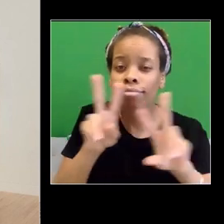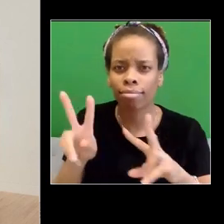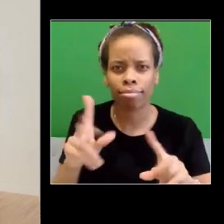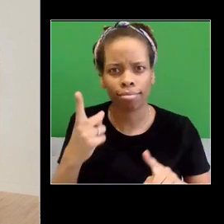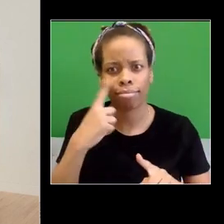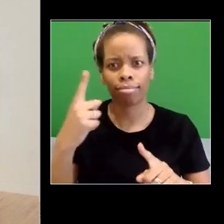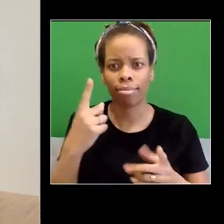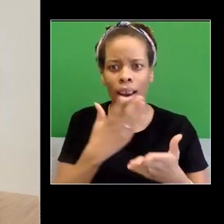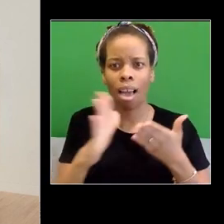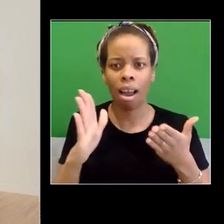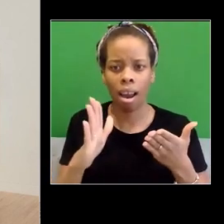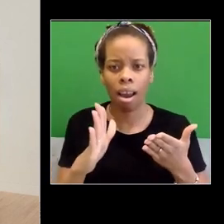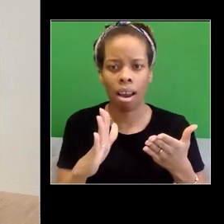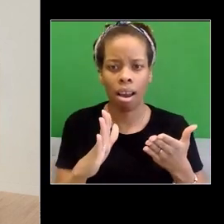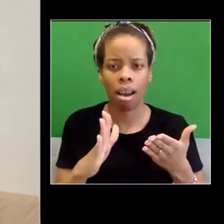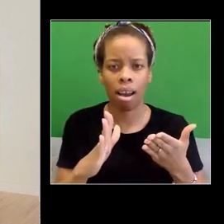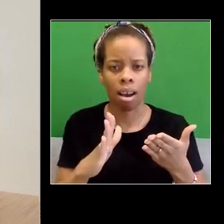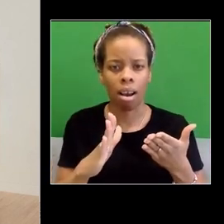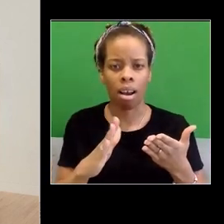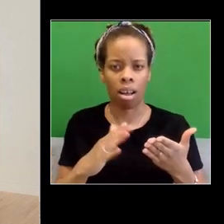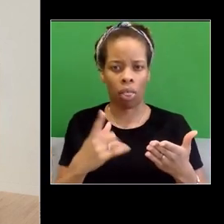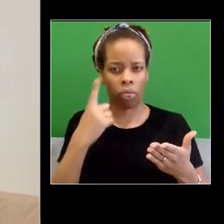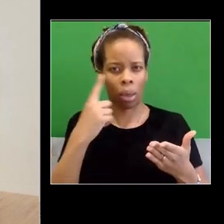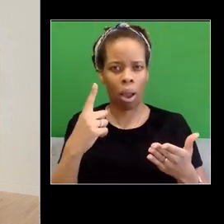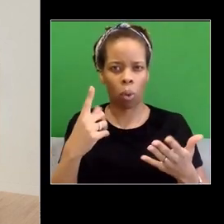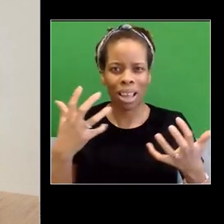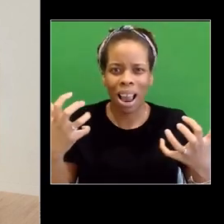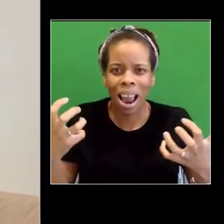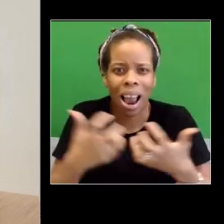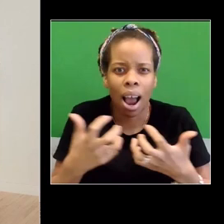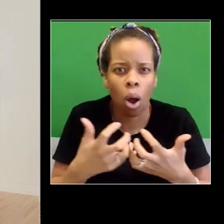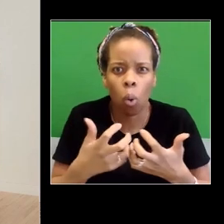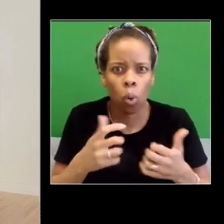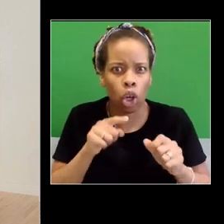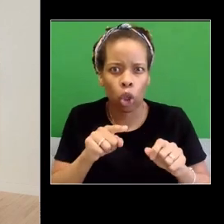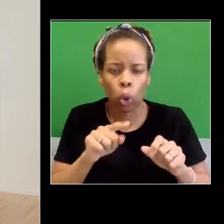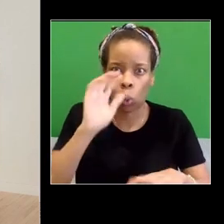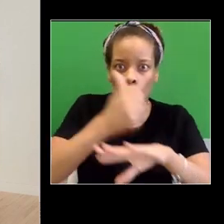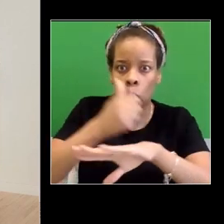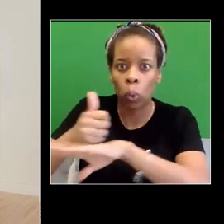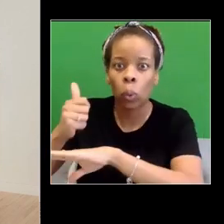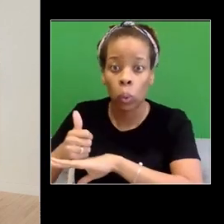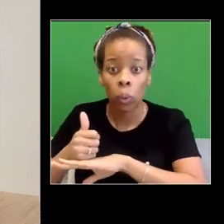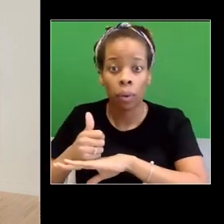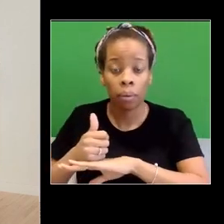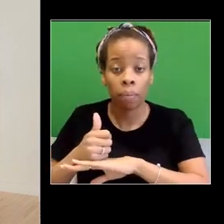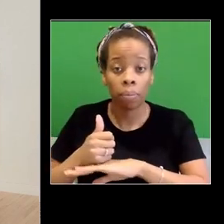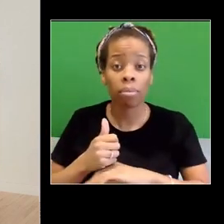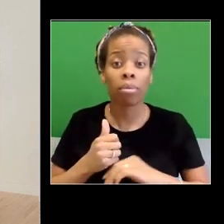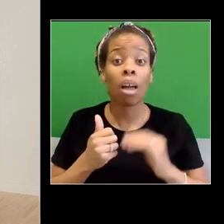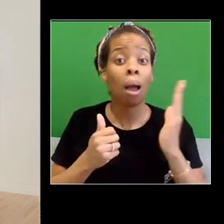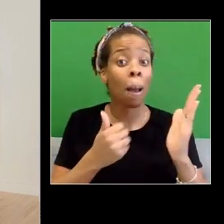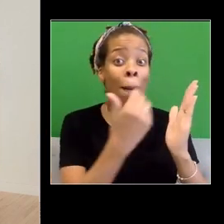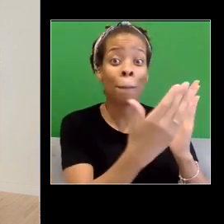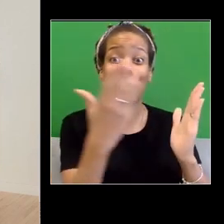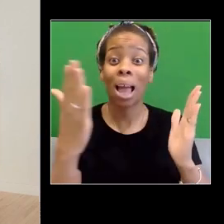through thinking about this sort of compositional imperative. And in many ways, the paintings enact what